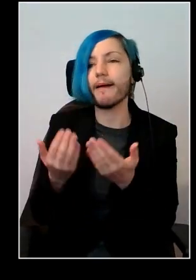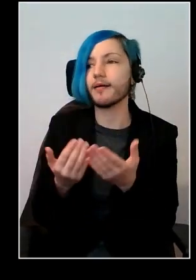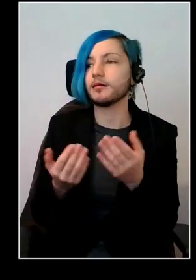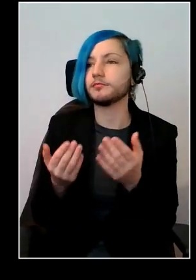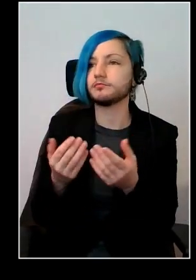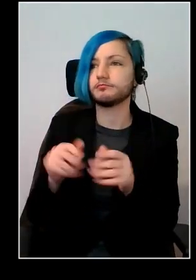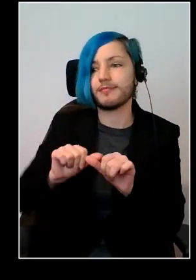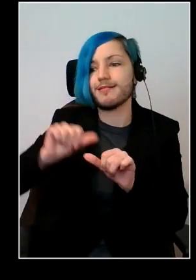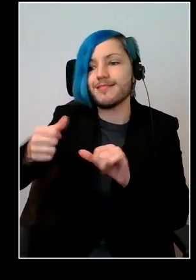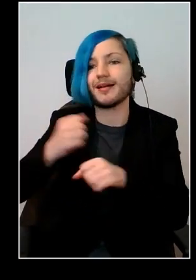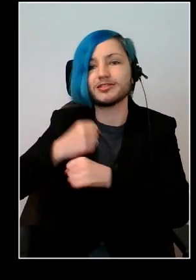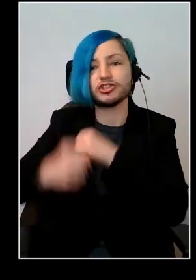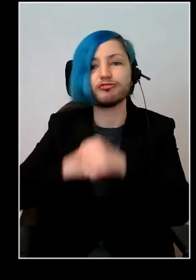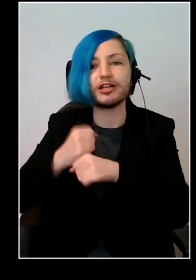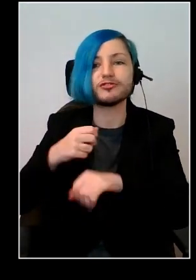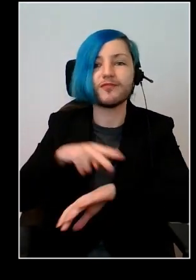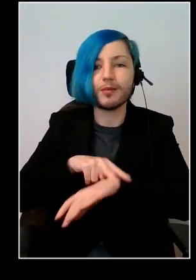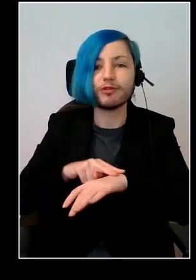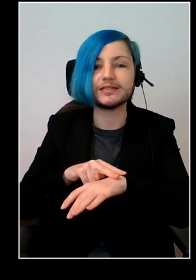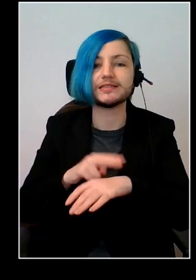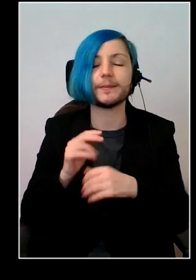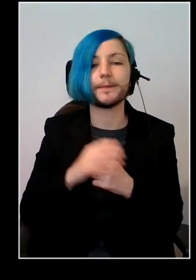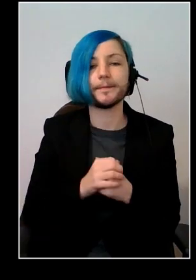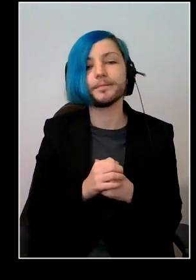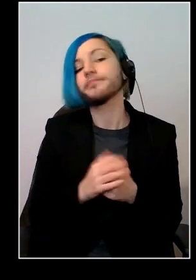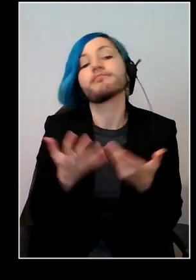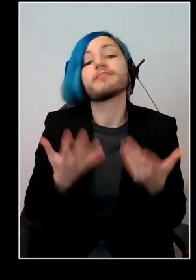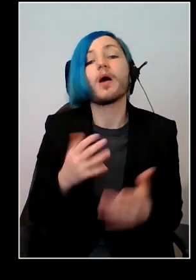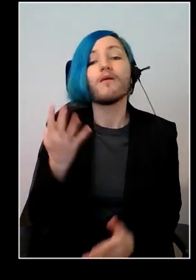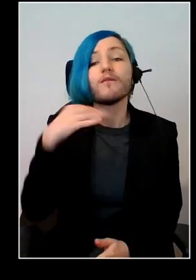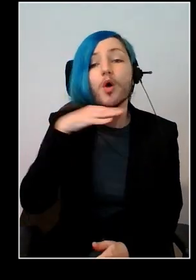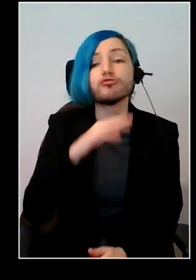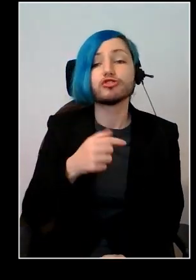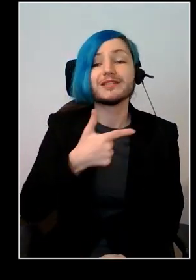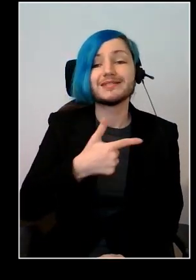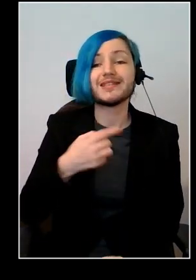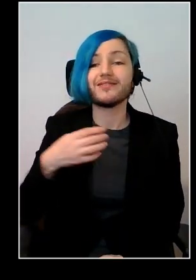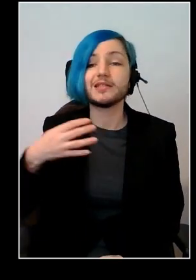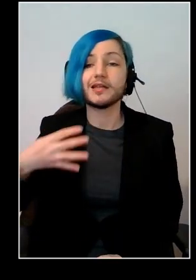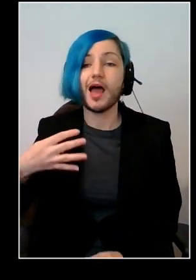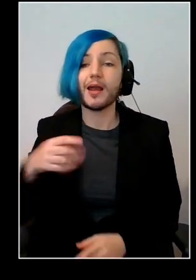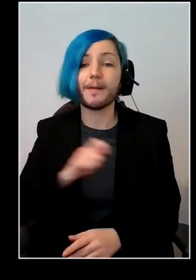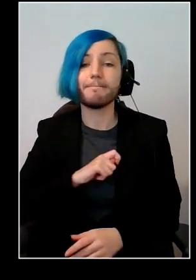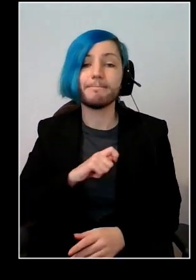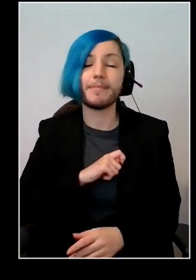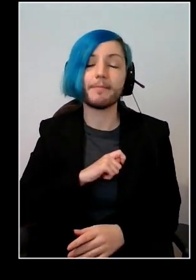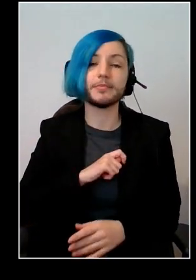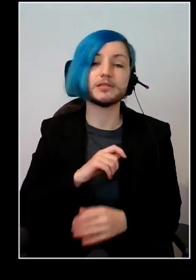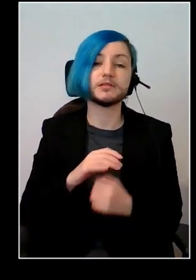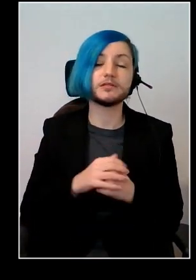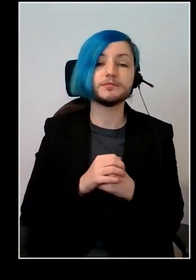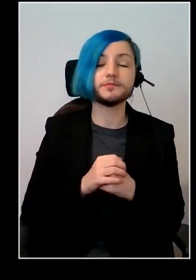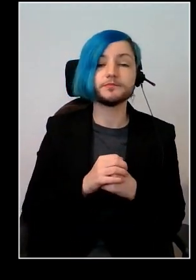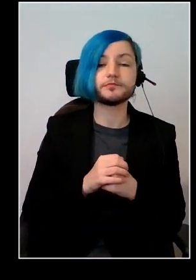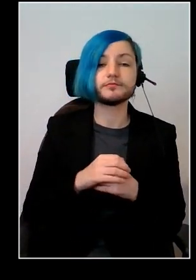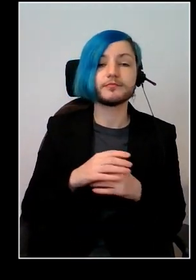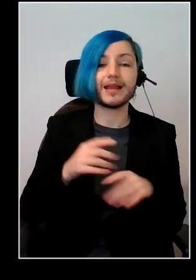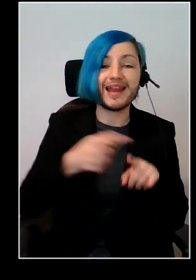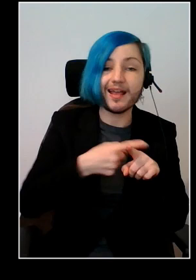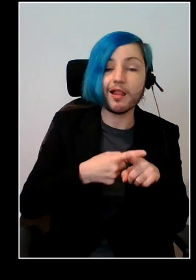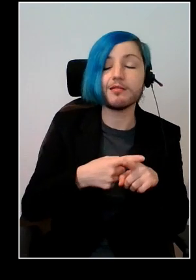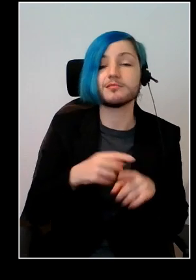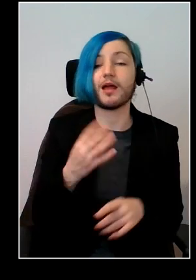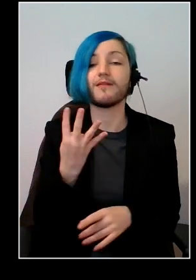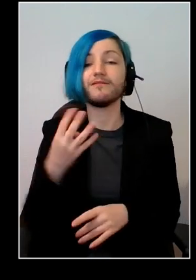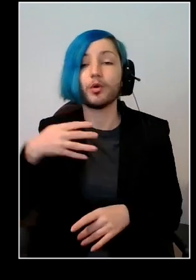journey. There are currently 479 members across England, and we have around 40 YANs here in the North East. And I would like to thank all of